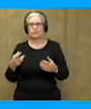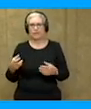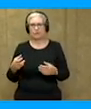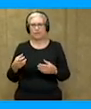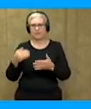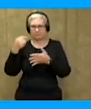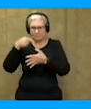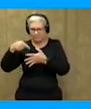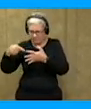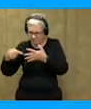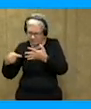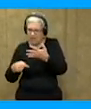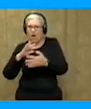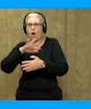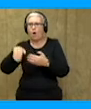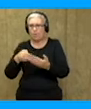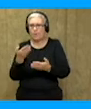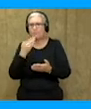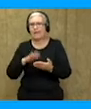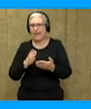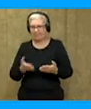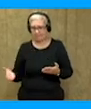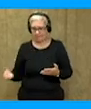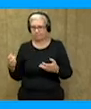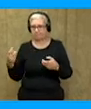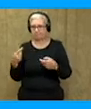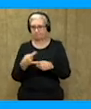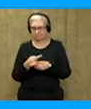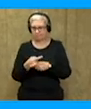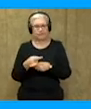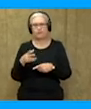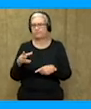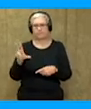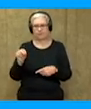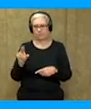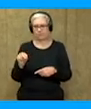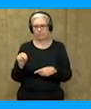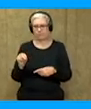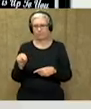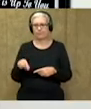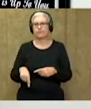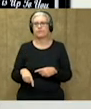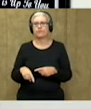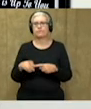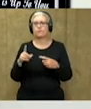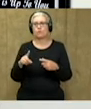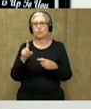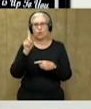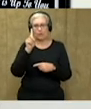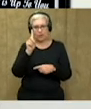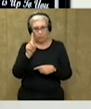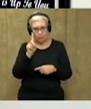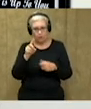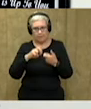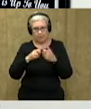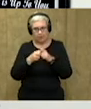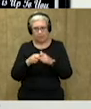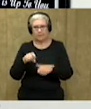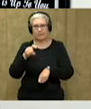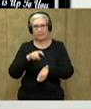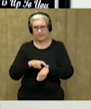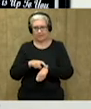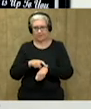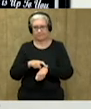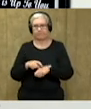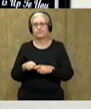to beat them up with it in that moment of conflict. That doesn't work. Whatever issue we're dealing with right now is the issue that